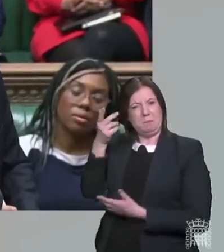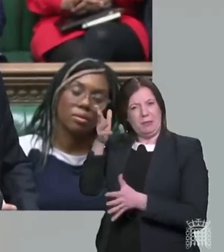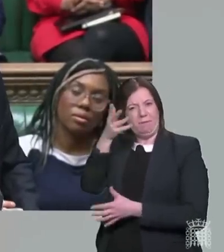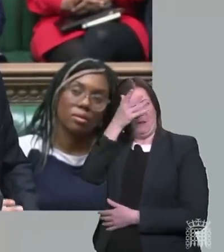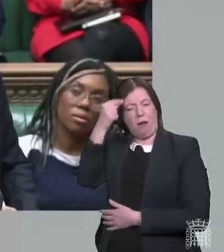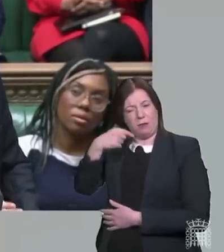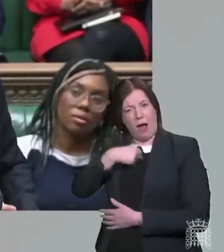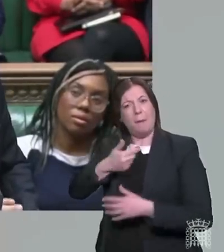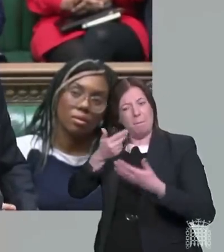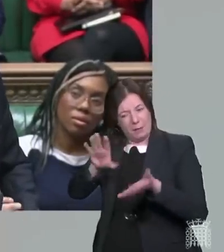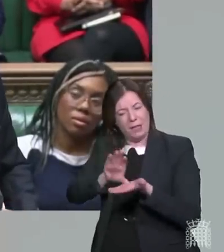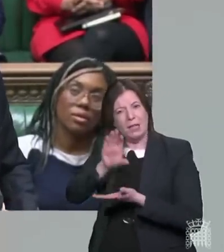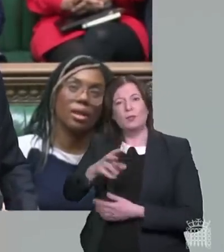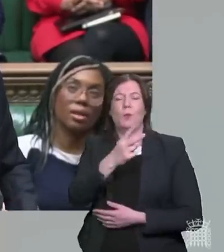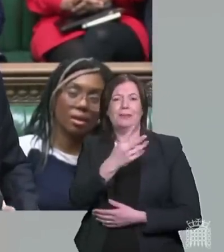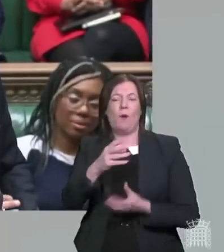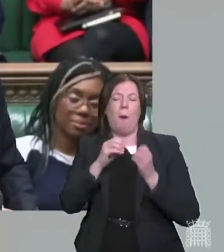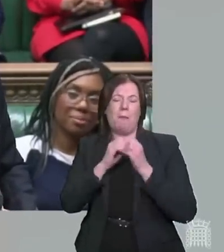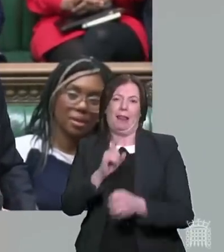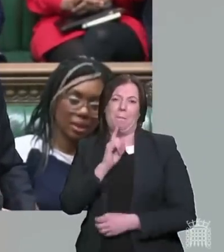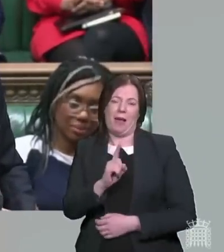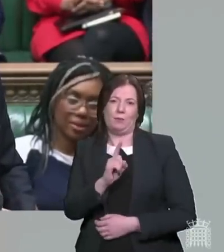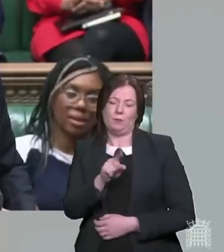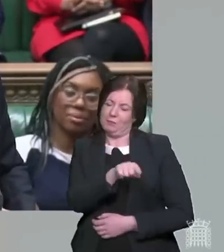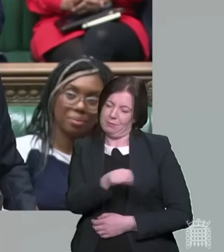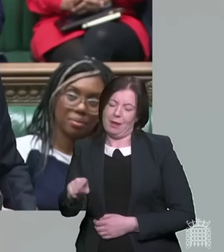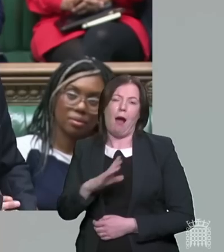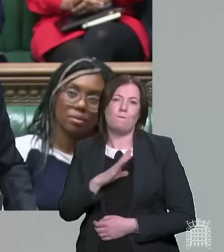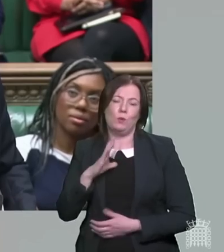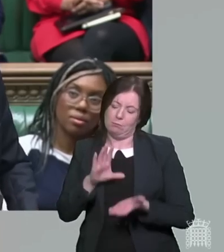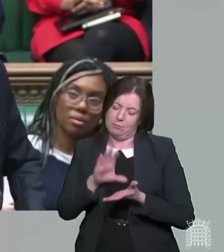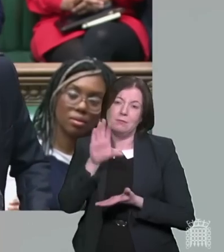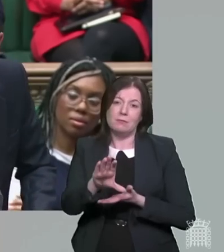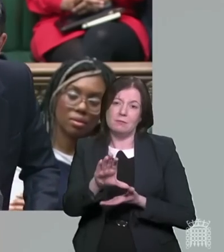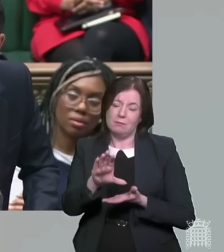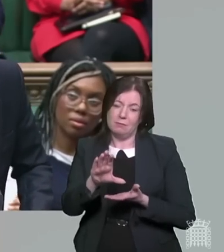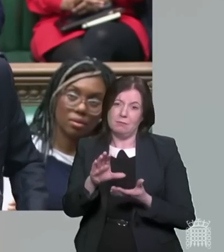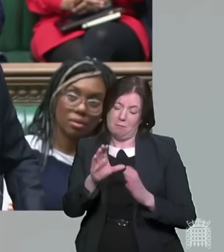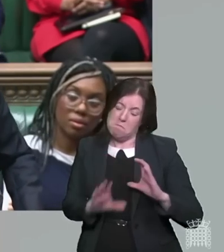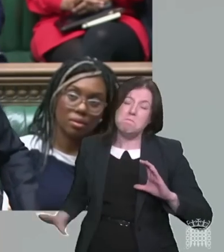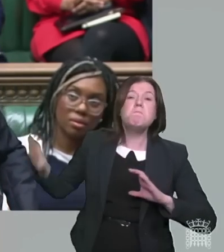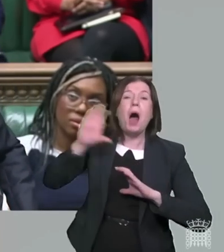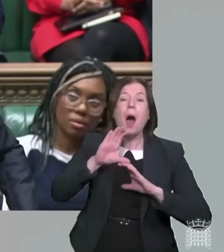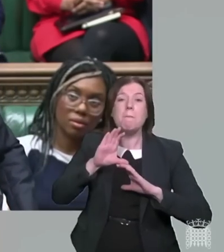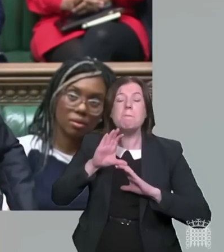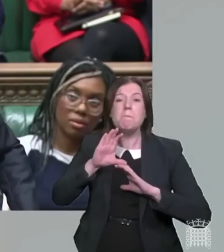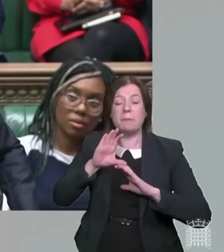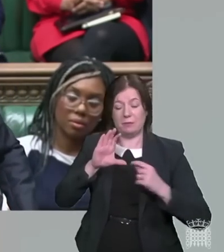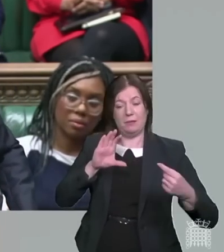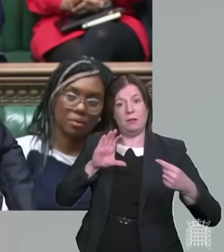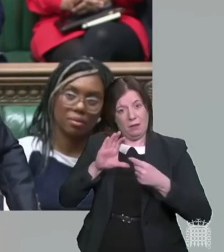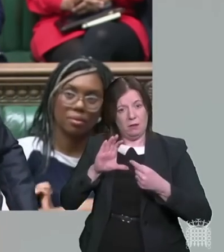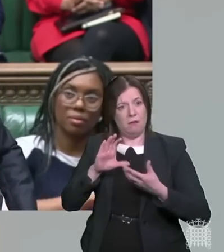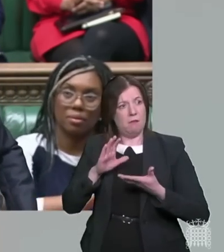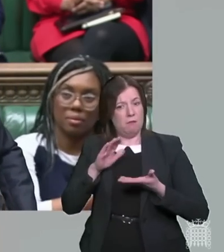we've invested an extra £24 billion in our armed forces services. It's a record uplift in defence spending, ensures that we are one